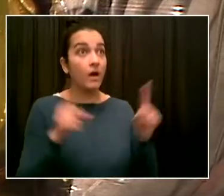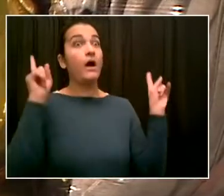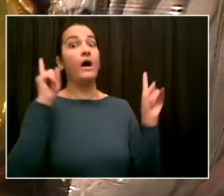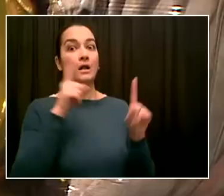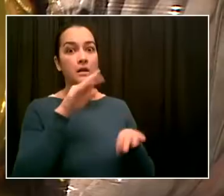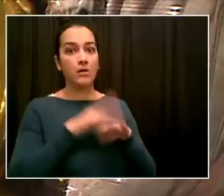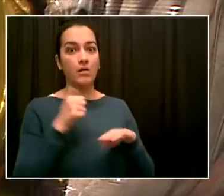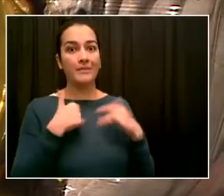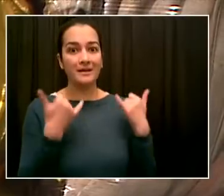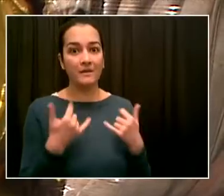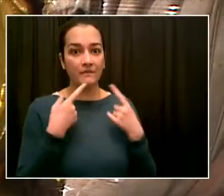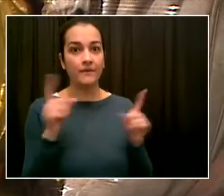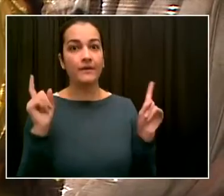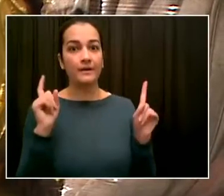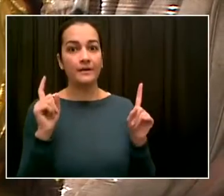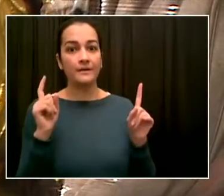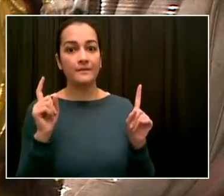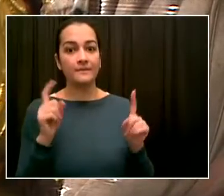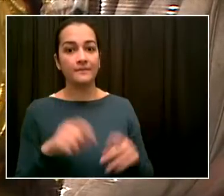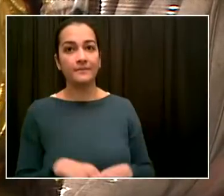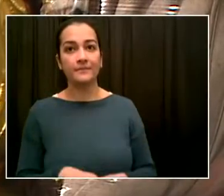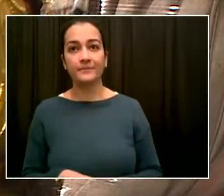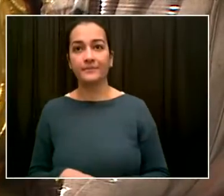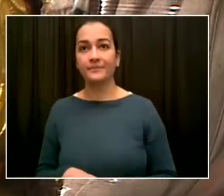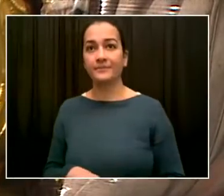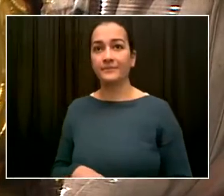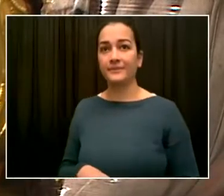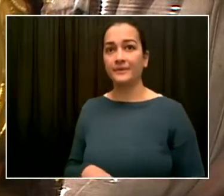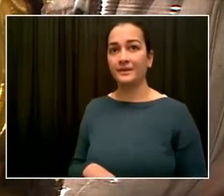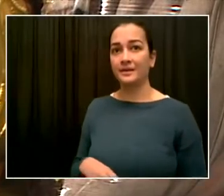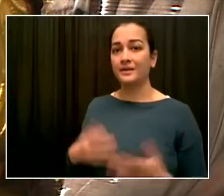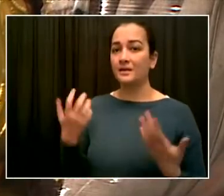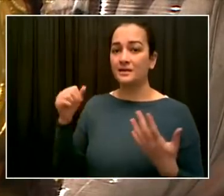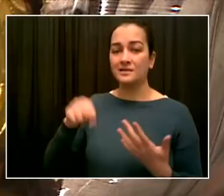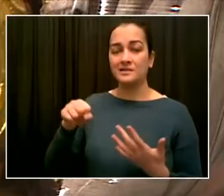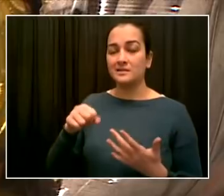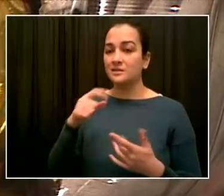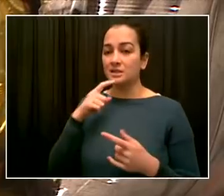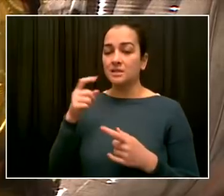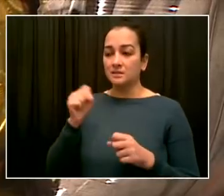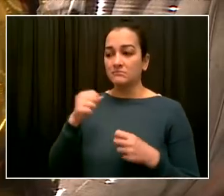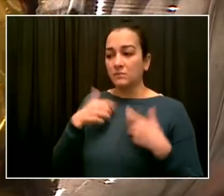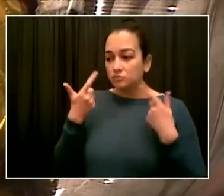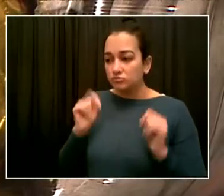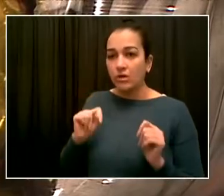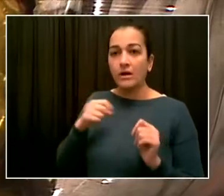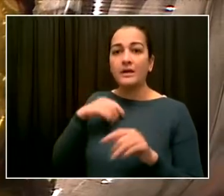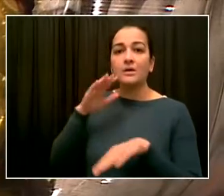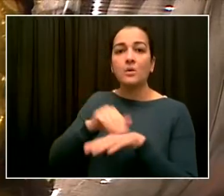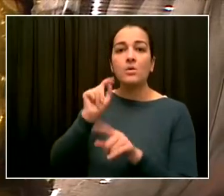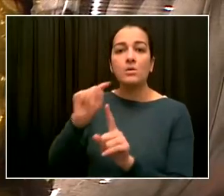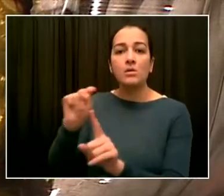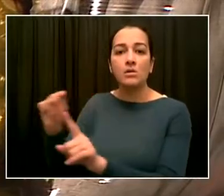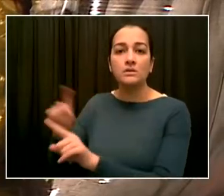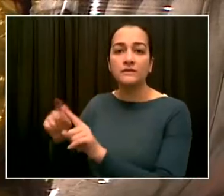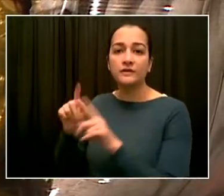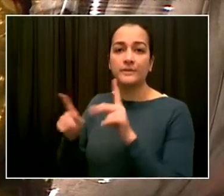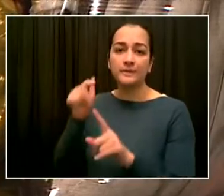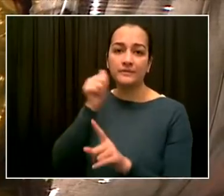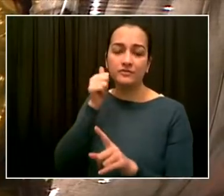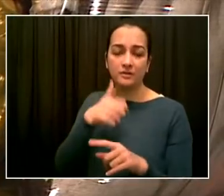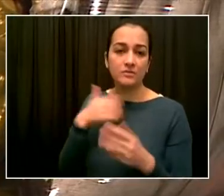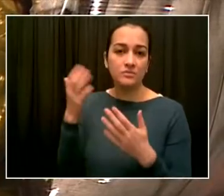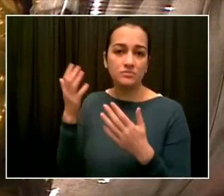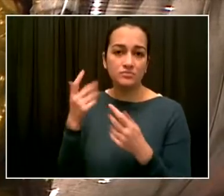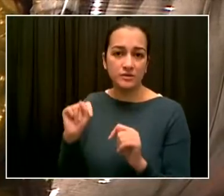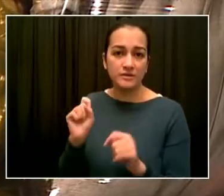time, we are in a race to the finish here. I'm quite aware of the very few hours left to get everything done we have to get done, and our